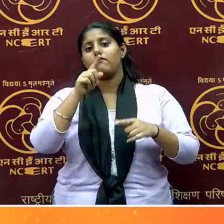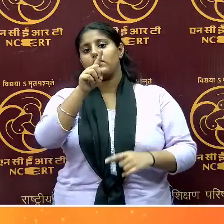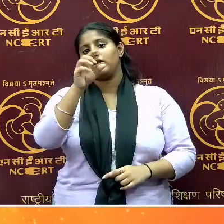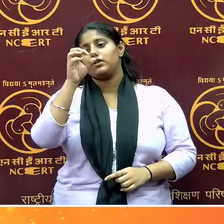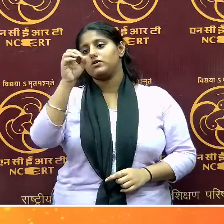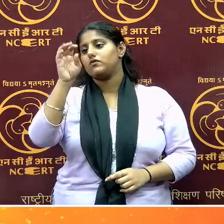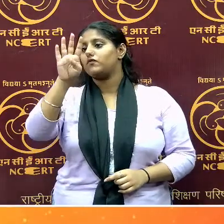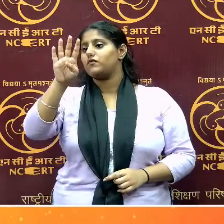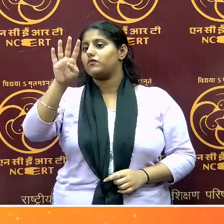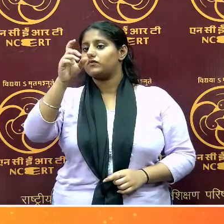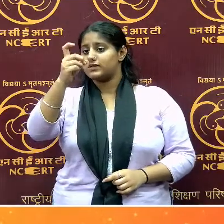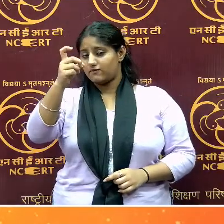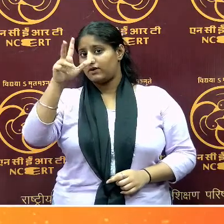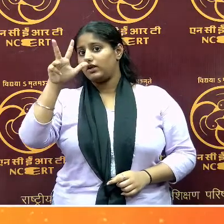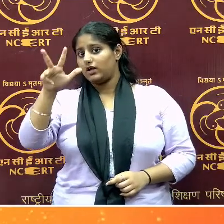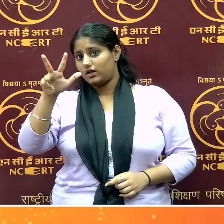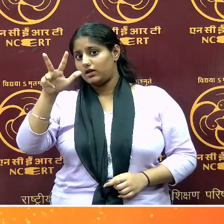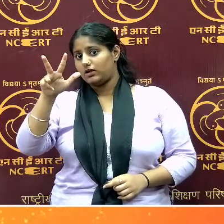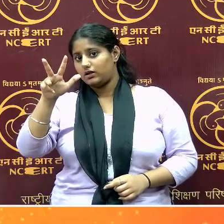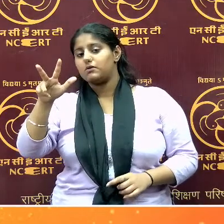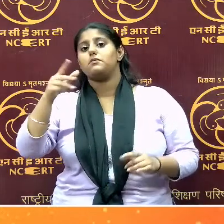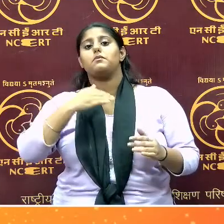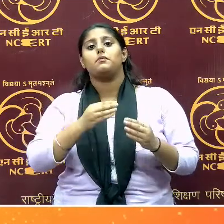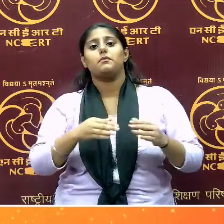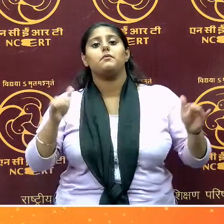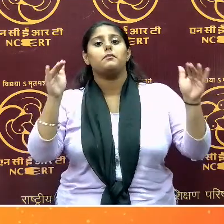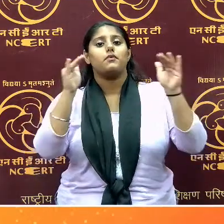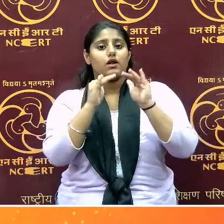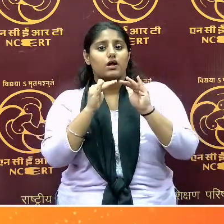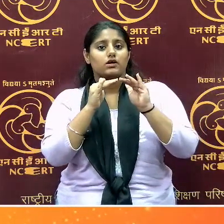1478 to make a number that is larger than